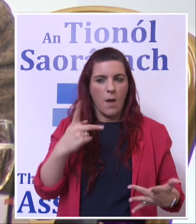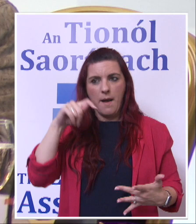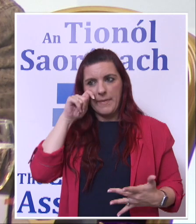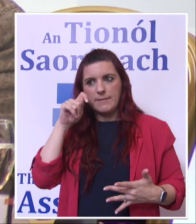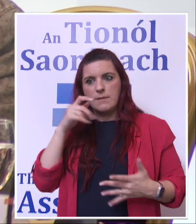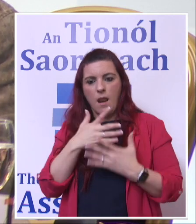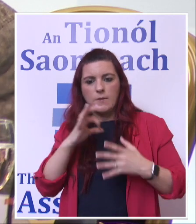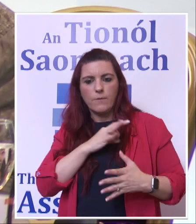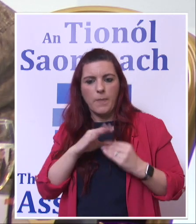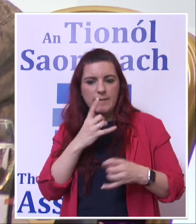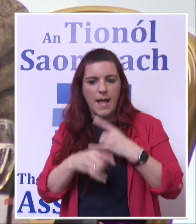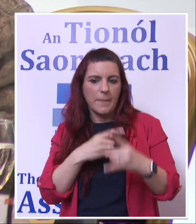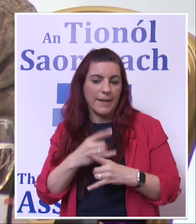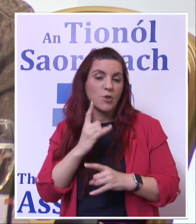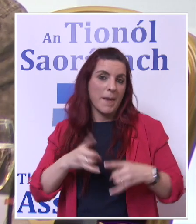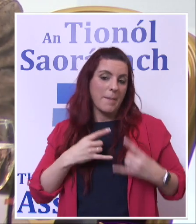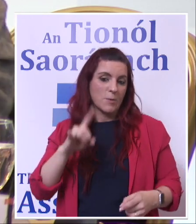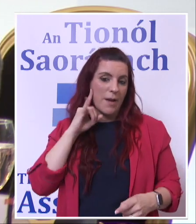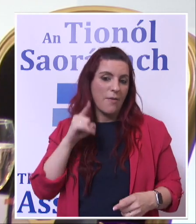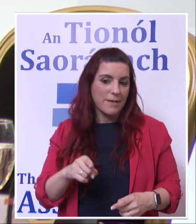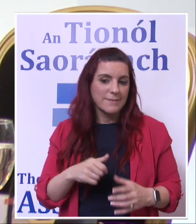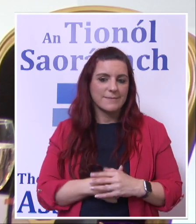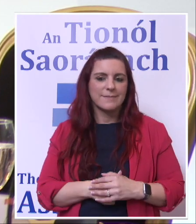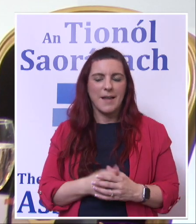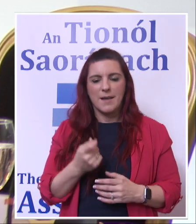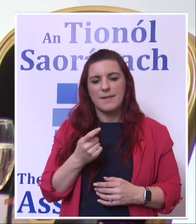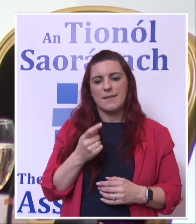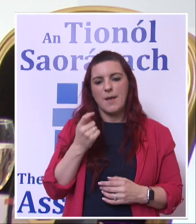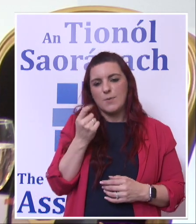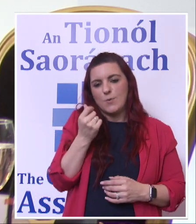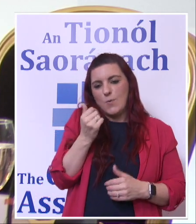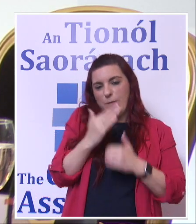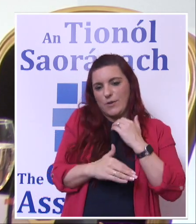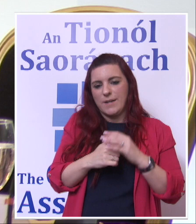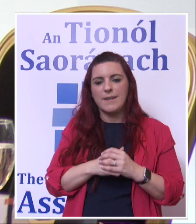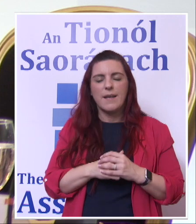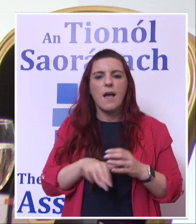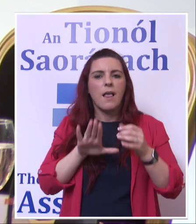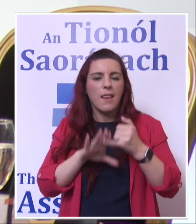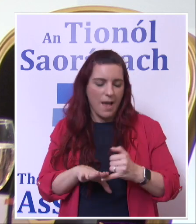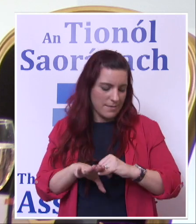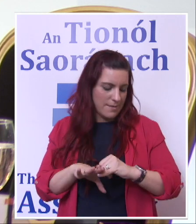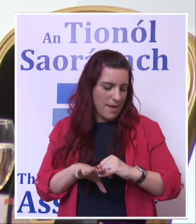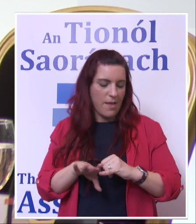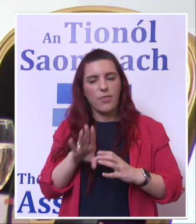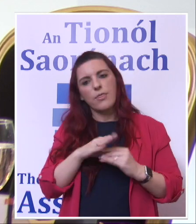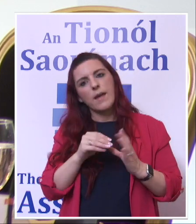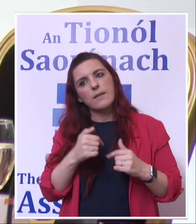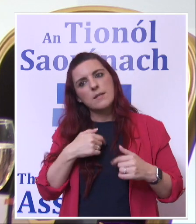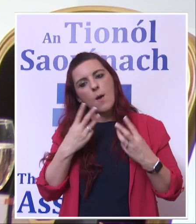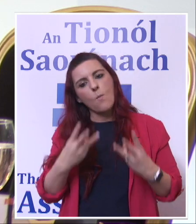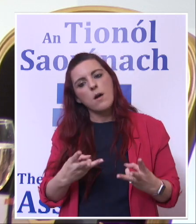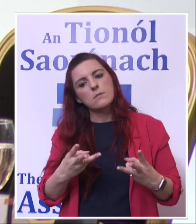things happening. You'd be glad to hear coming reasonably near the end. The last thing that I